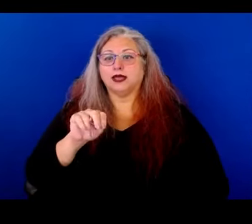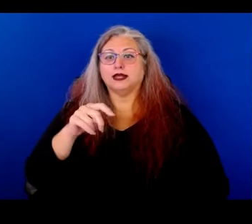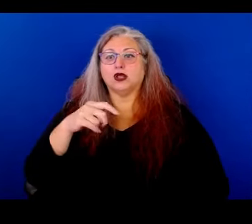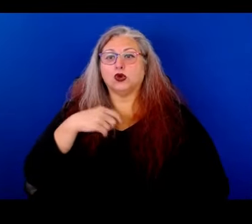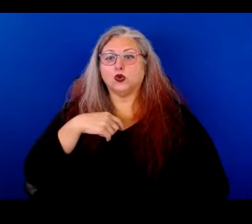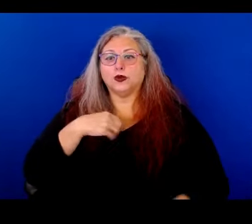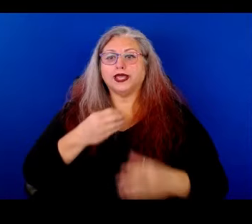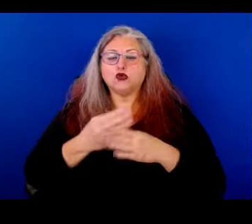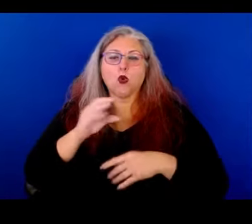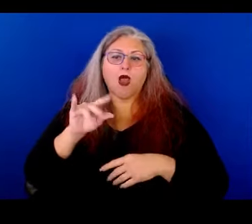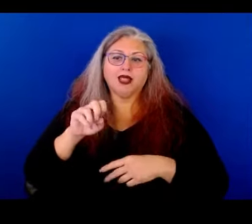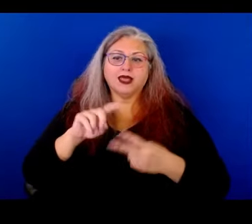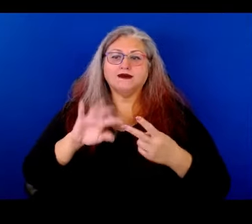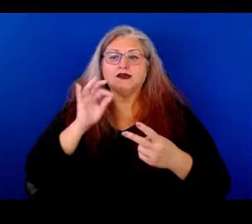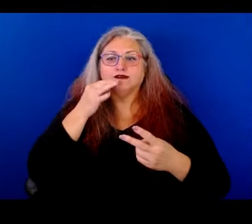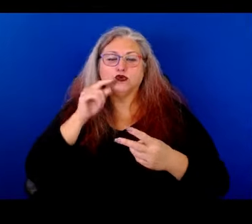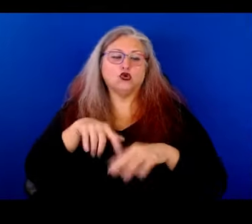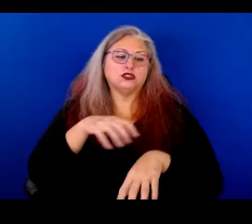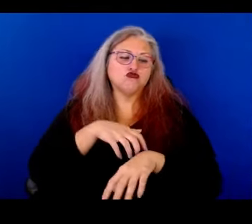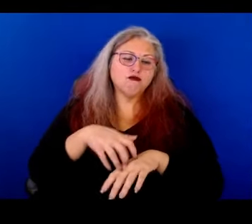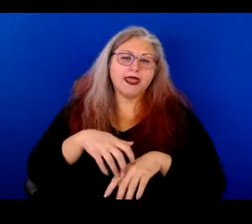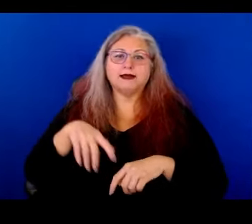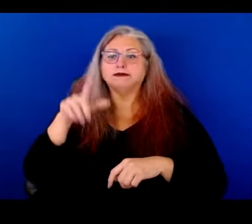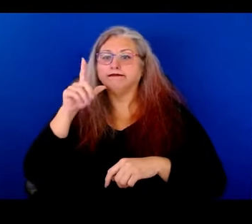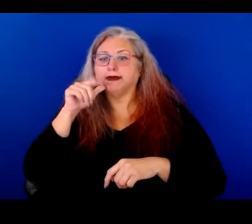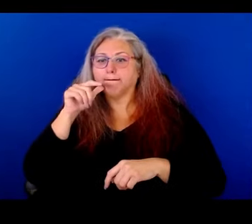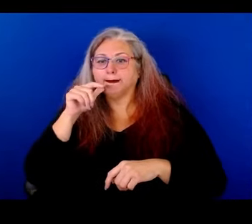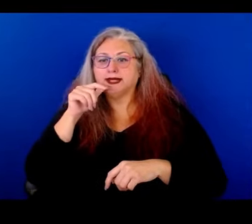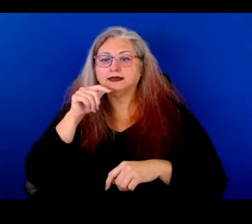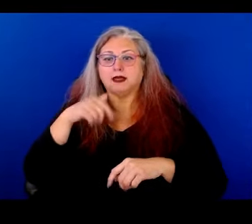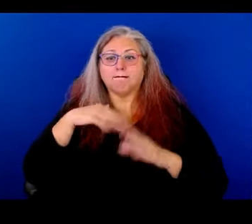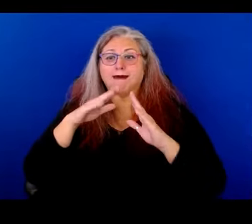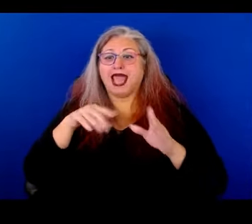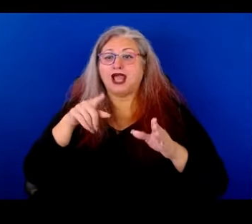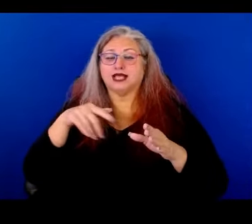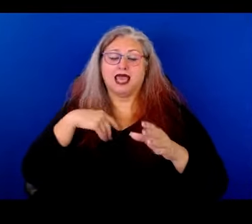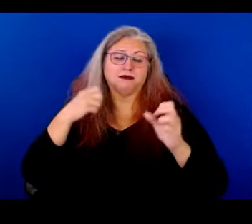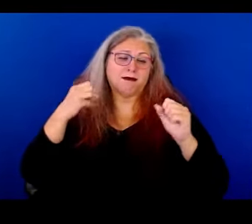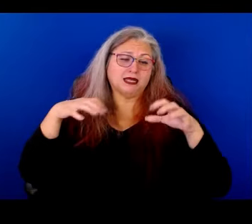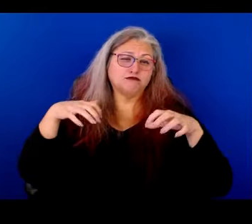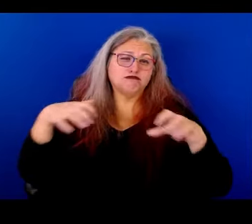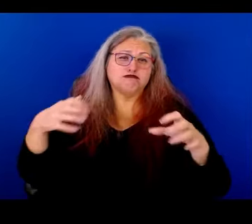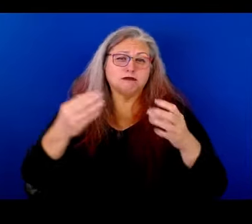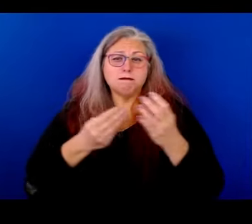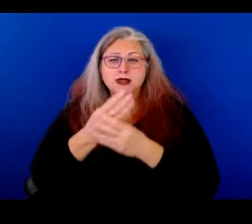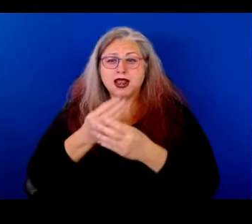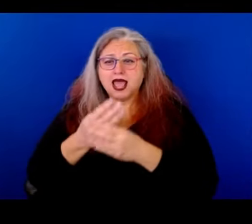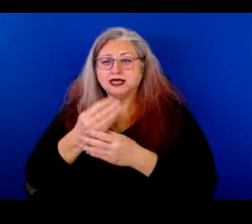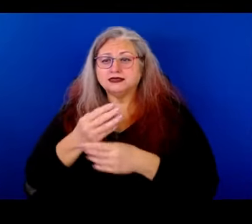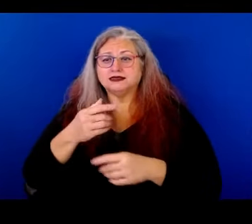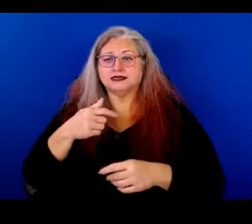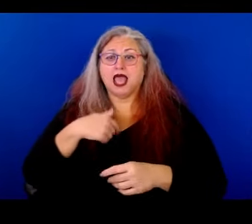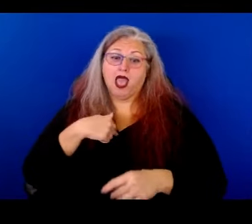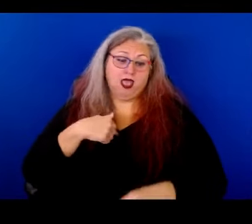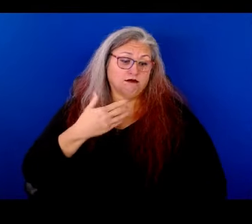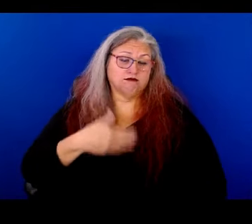grow olives and fruit and grapes and lemons. And my house has like all these plants, and I'm